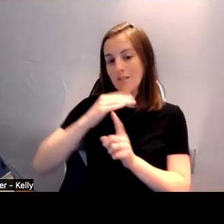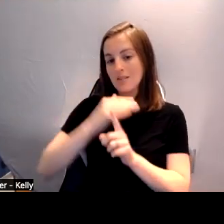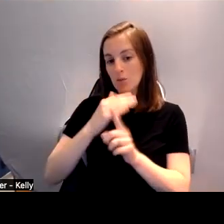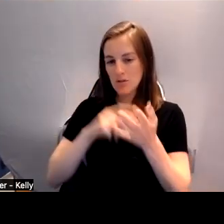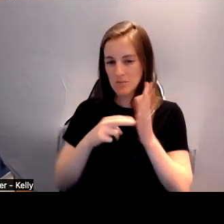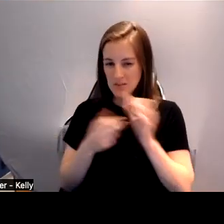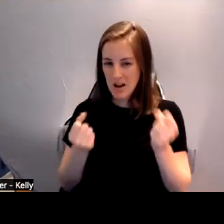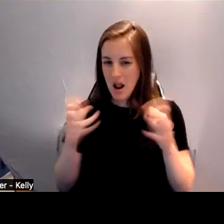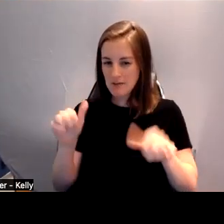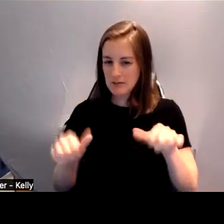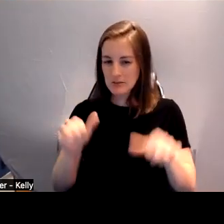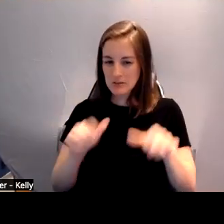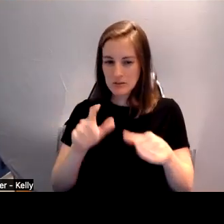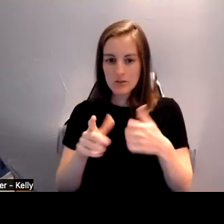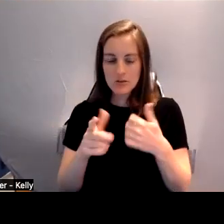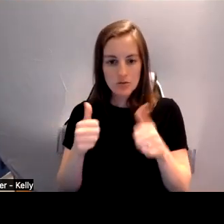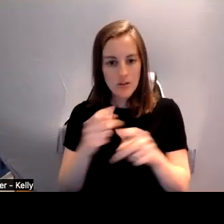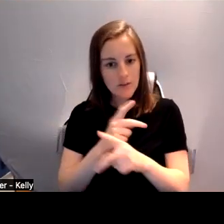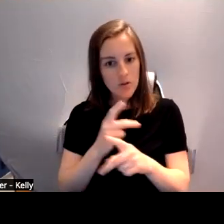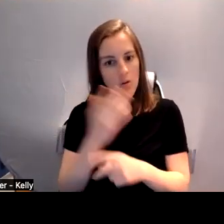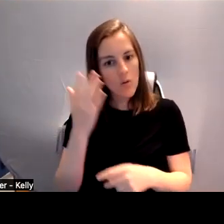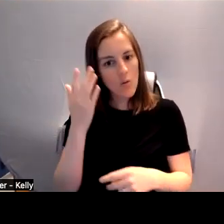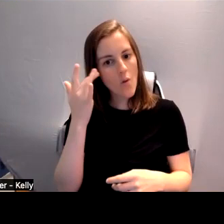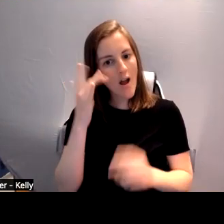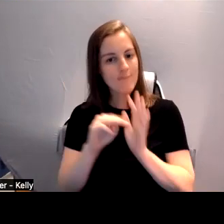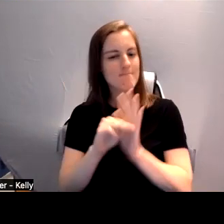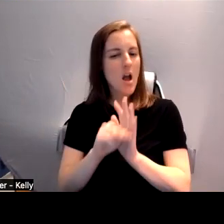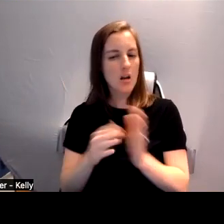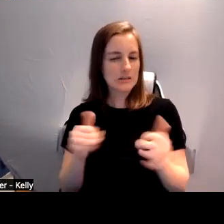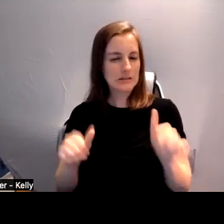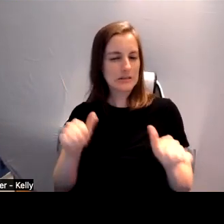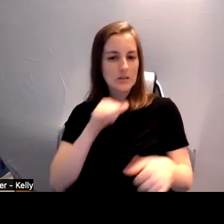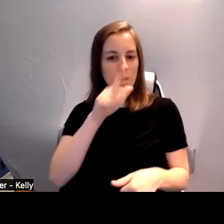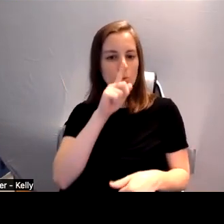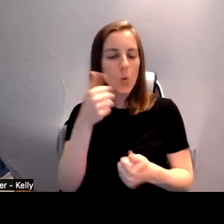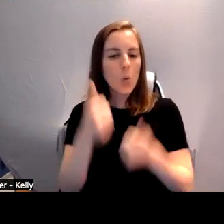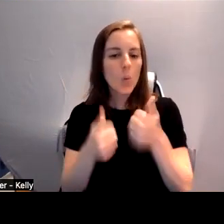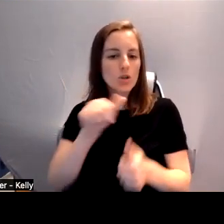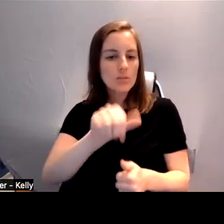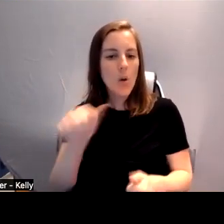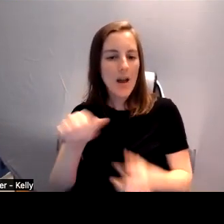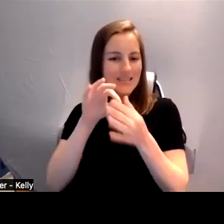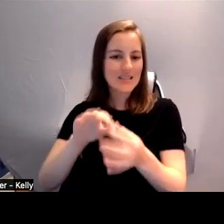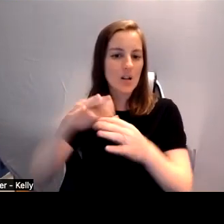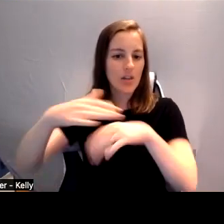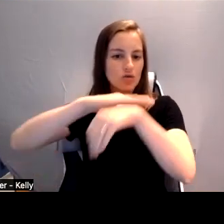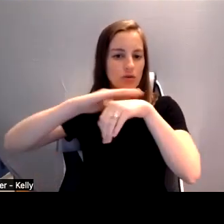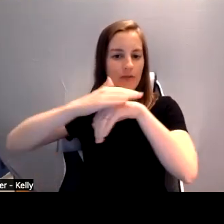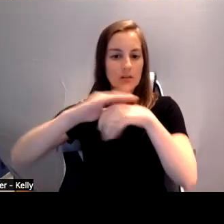the probability distributions are quite wide on the surface. The model is not sure what amino acid should go on the surface, but the core is very well